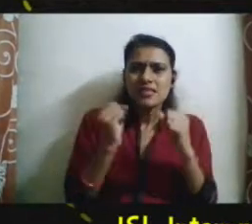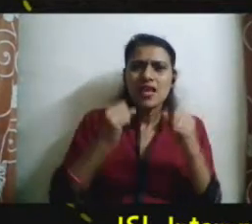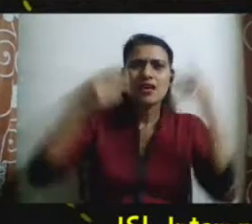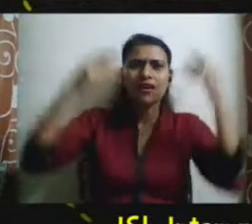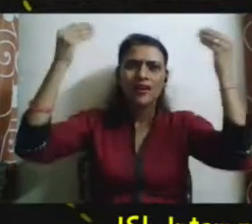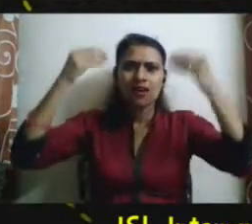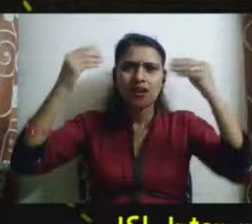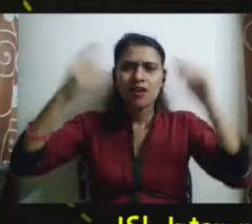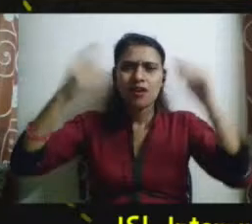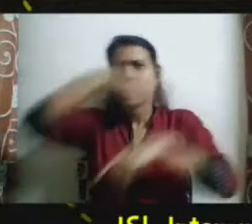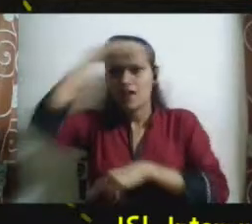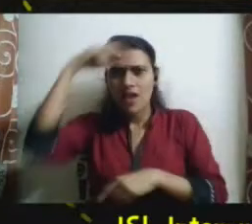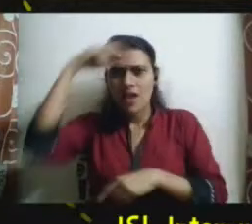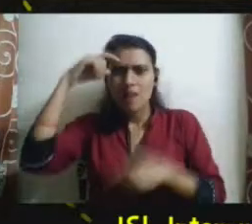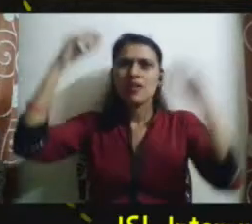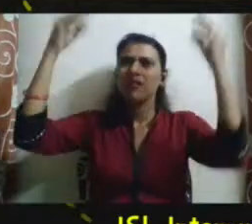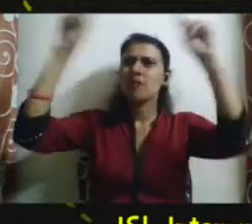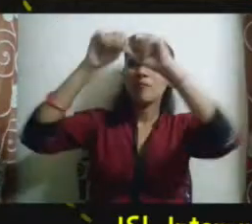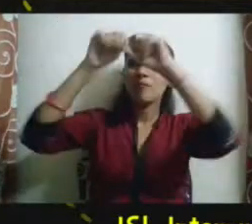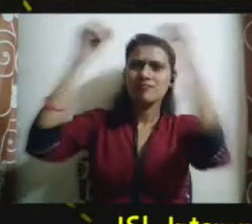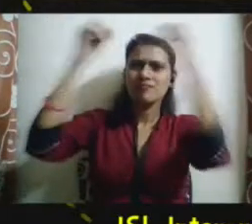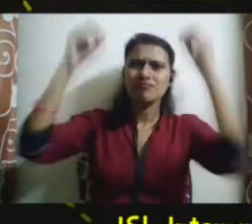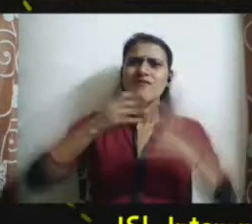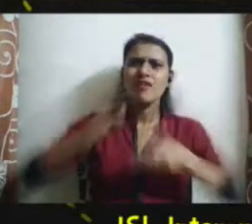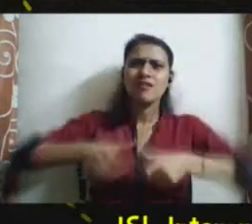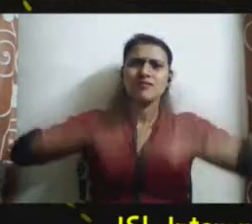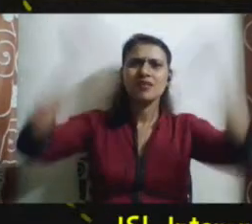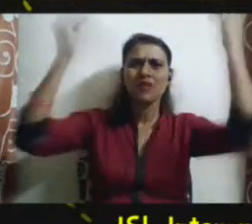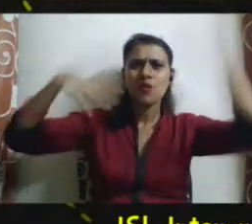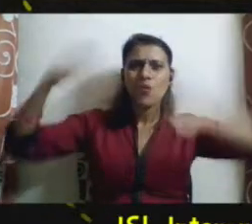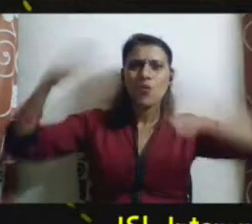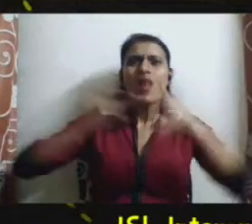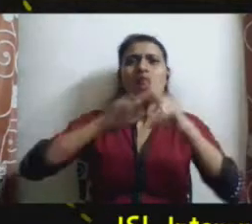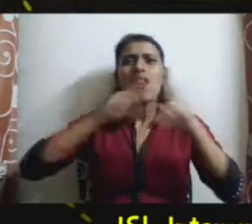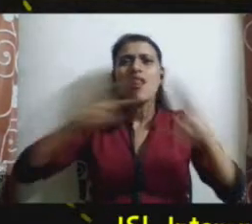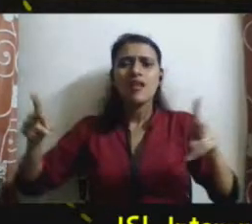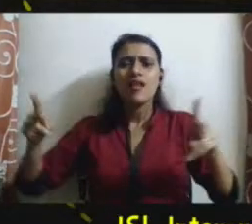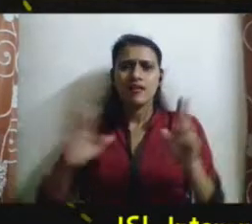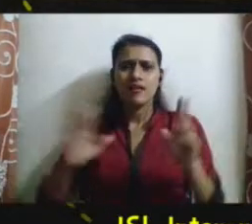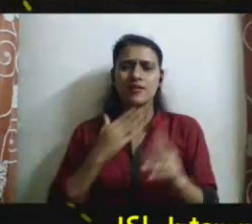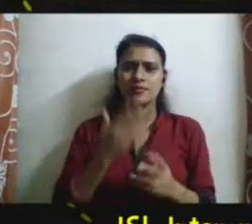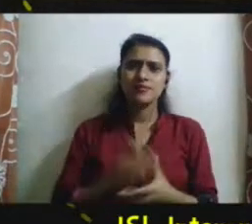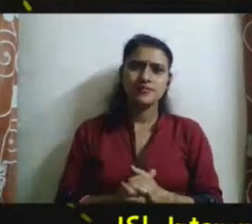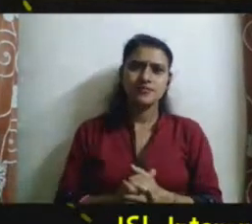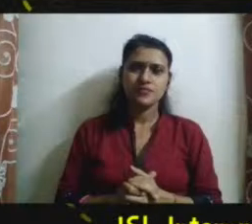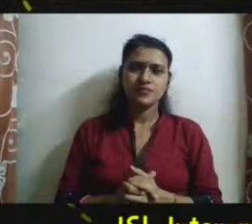And there's one Cheti that says,